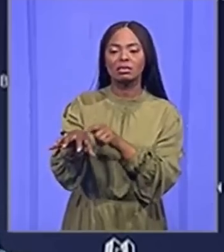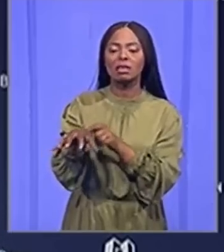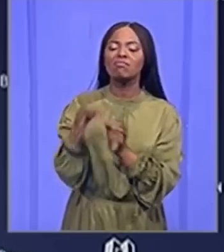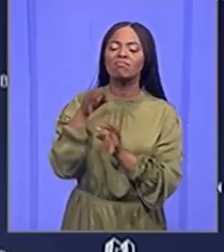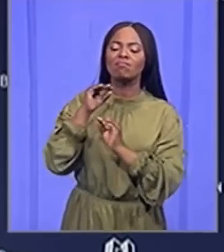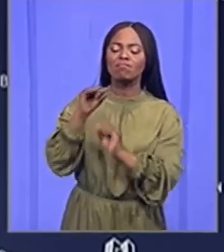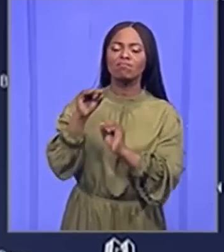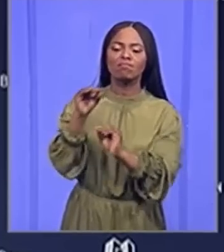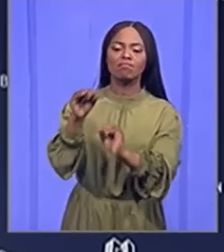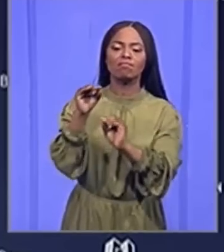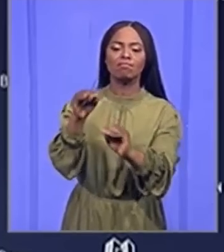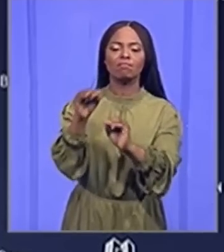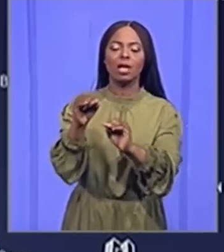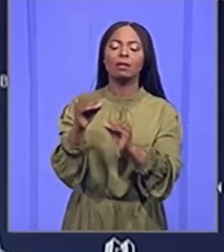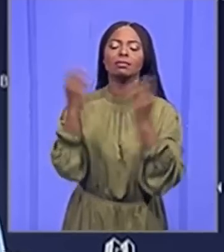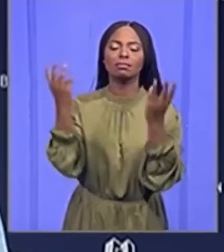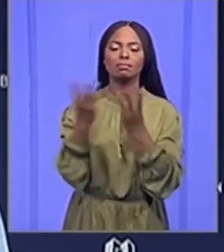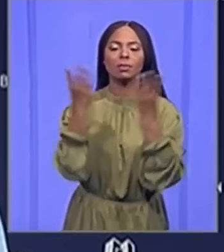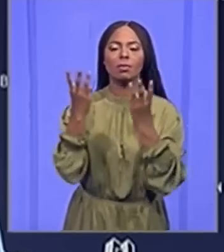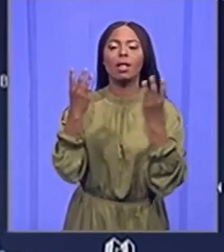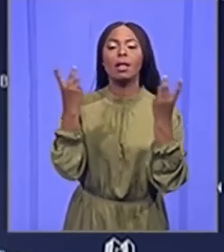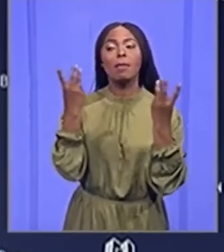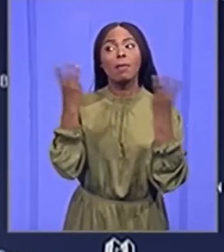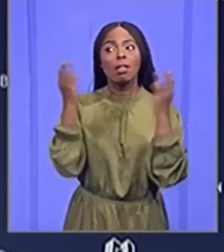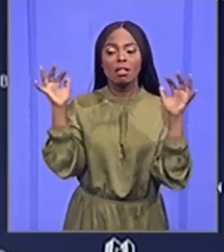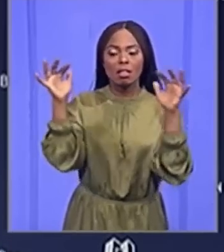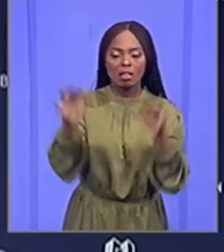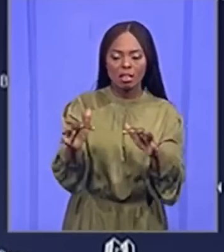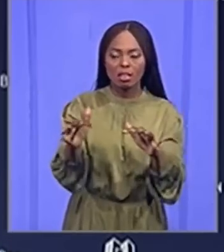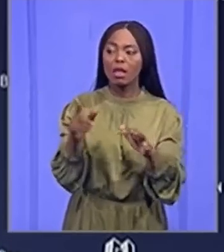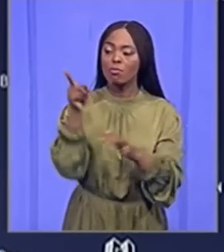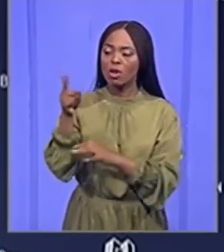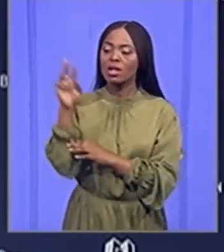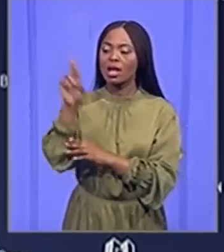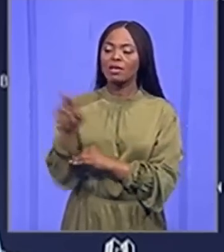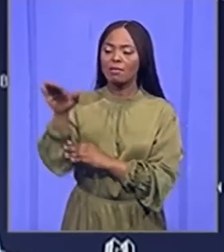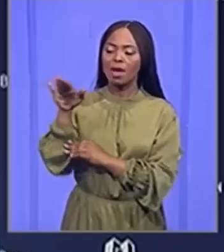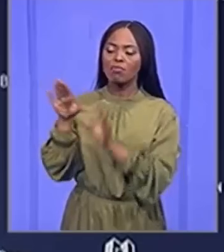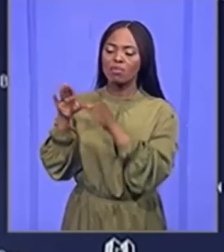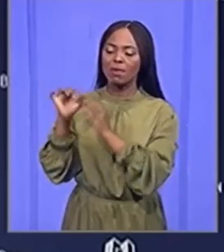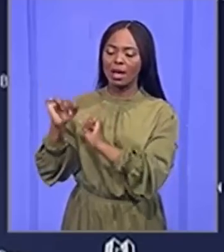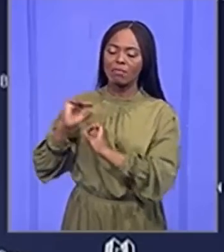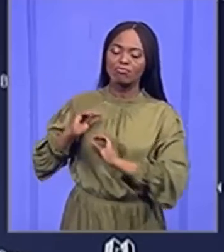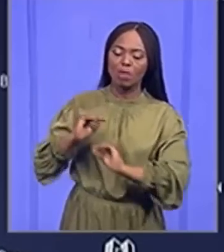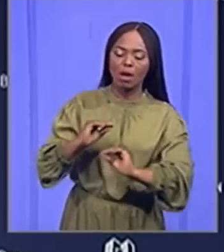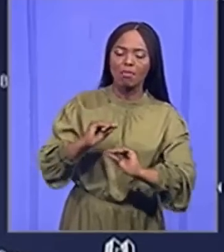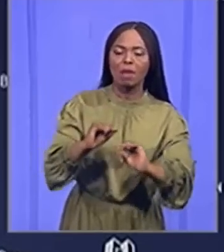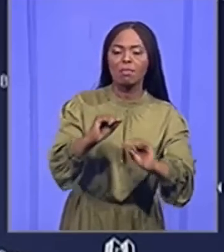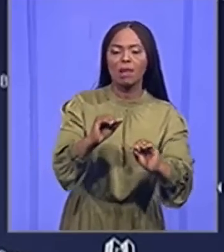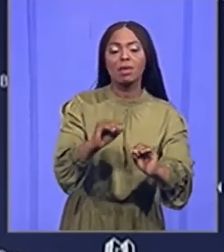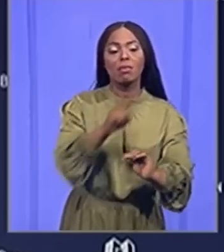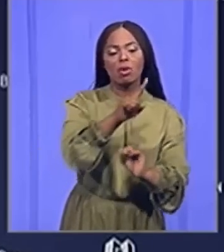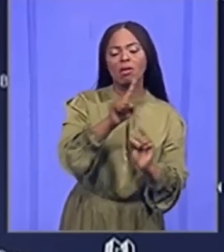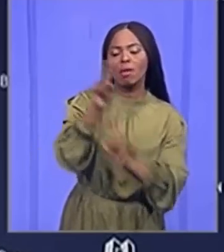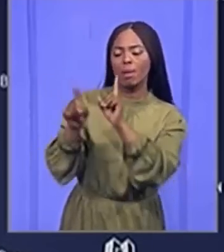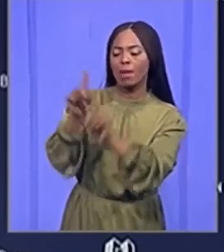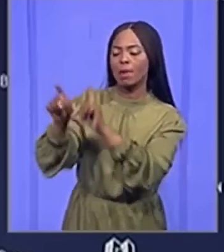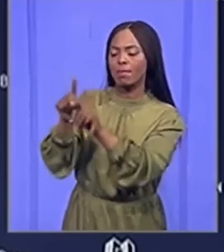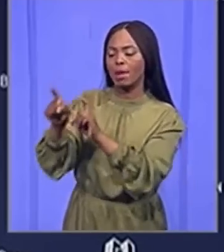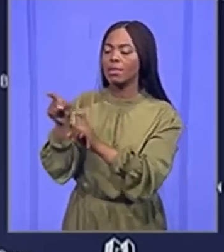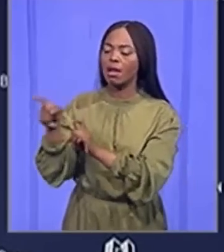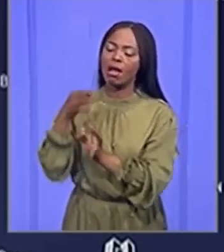ya bona mo ile gore ba bitša setšhaba gore ba kgone go ba fa sebaka sa go botšiša dipotšišo mo